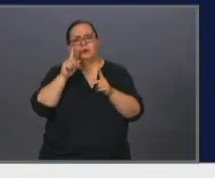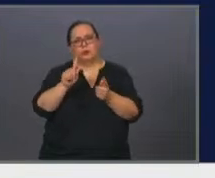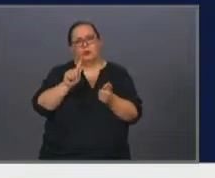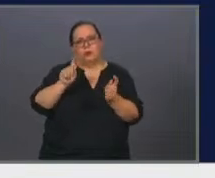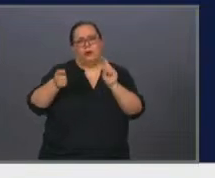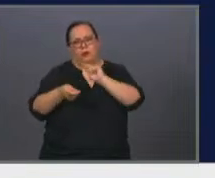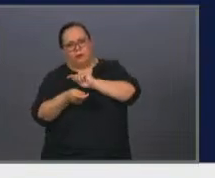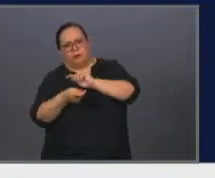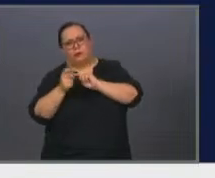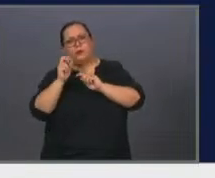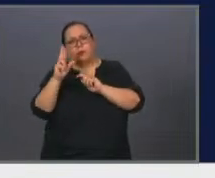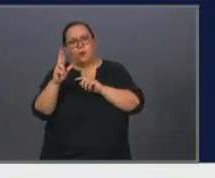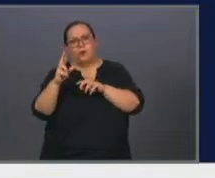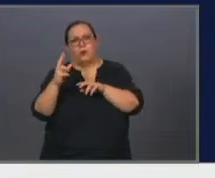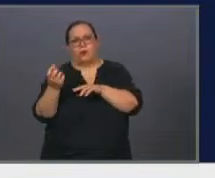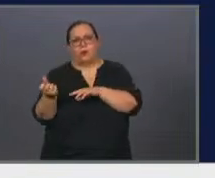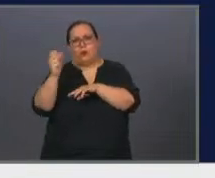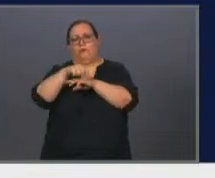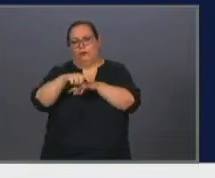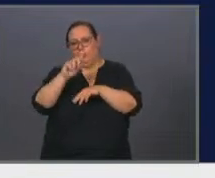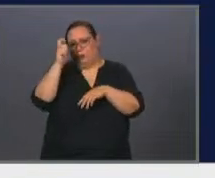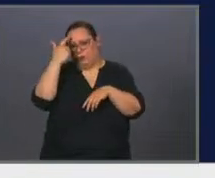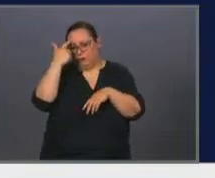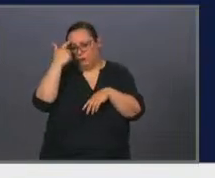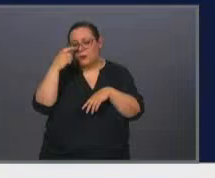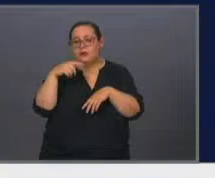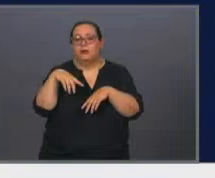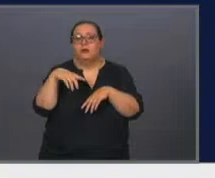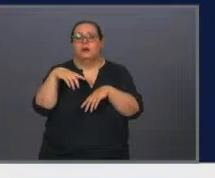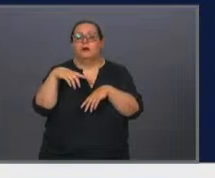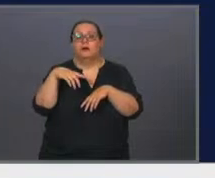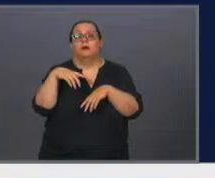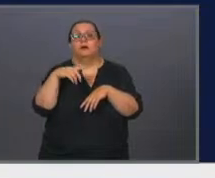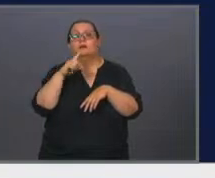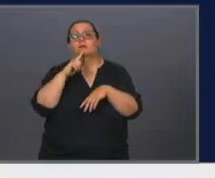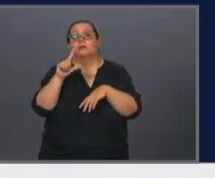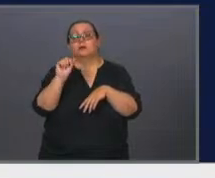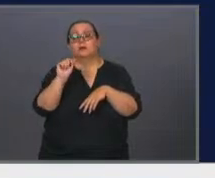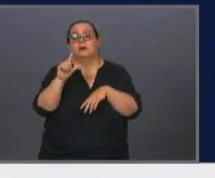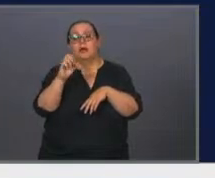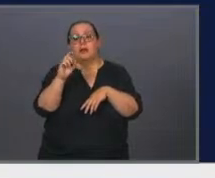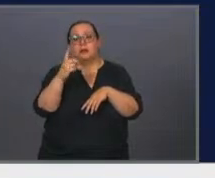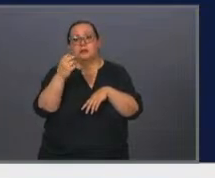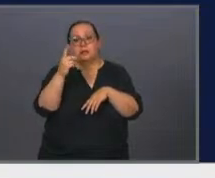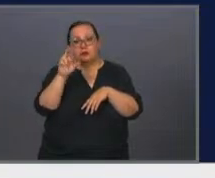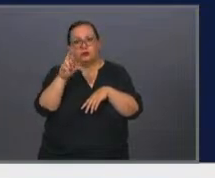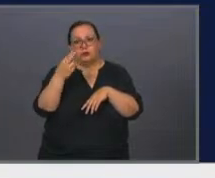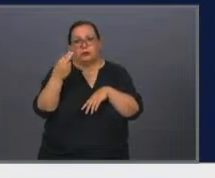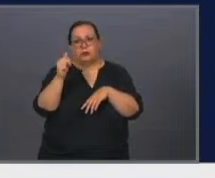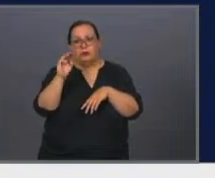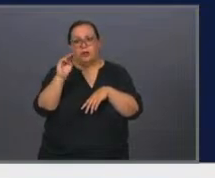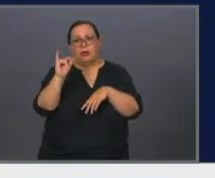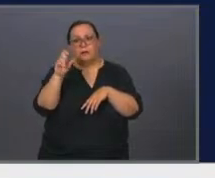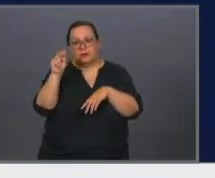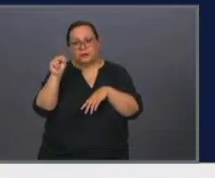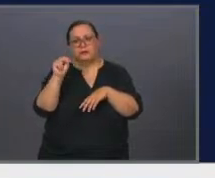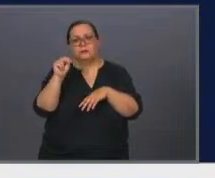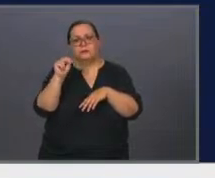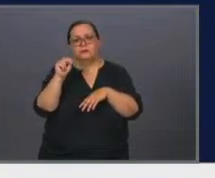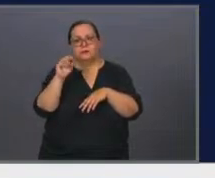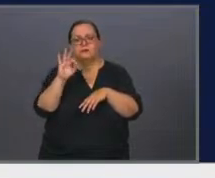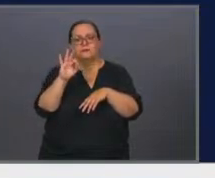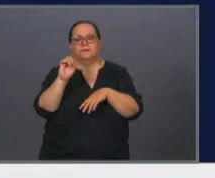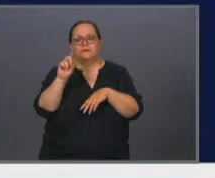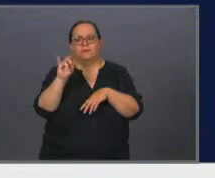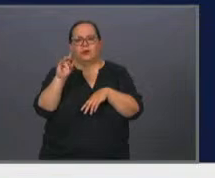even overthrow the government. And Alexander Hamilton, in Federalist Paper 22,